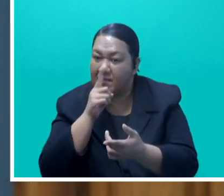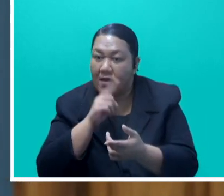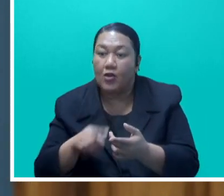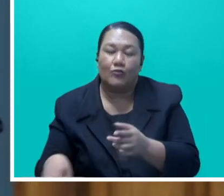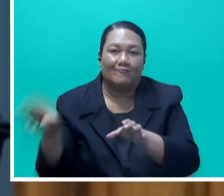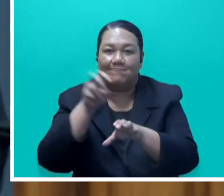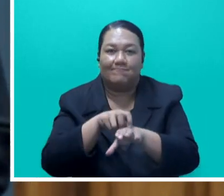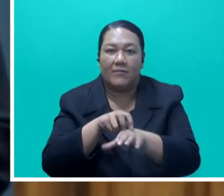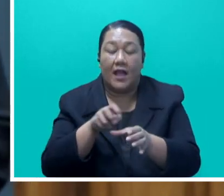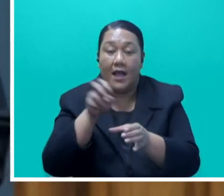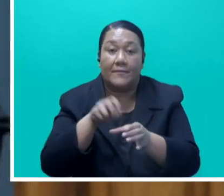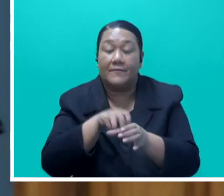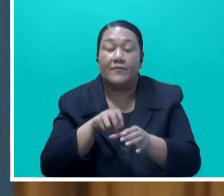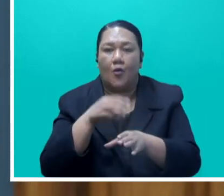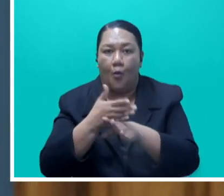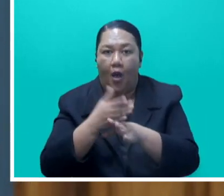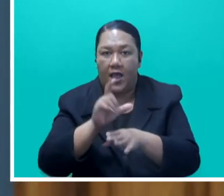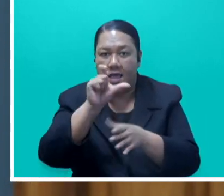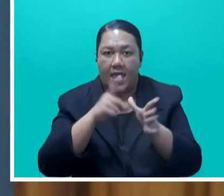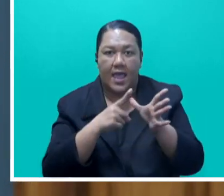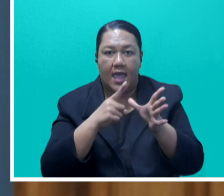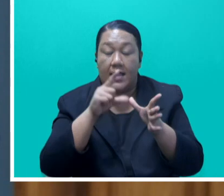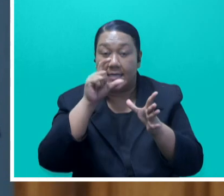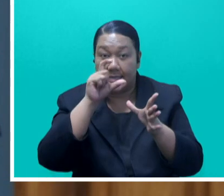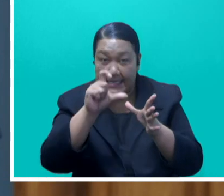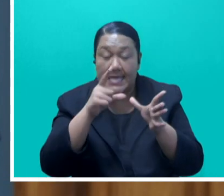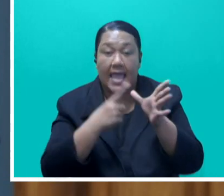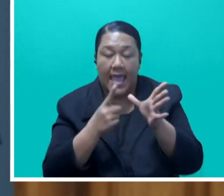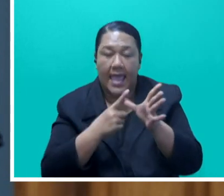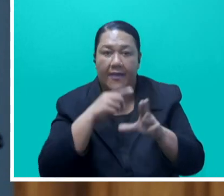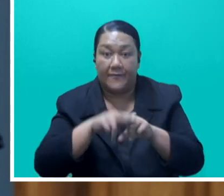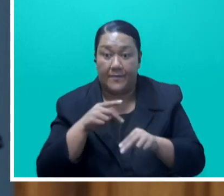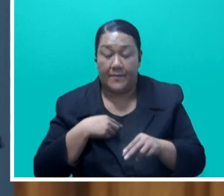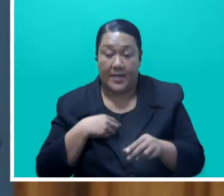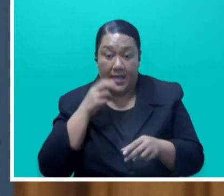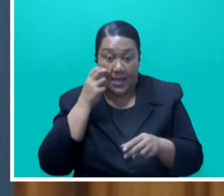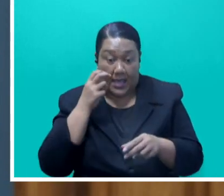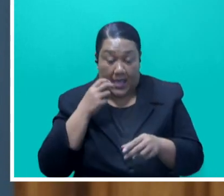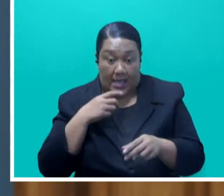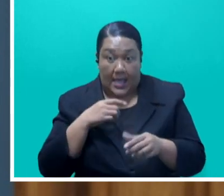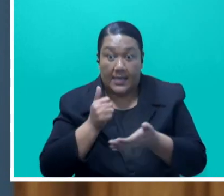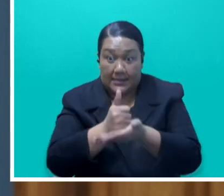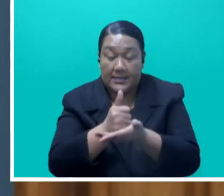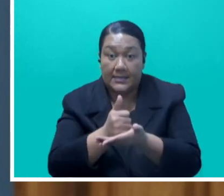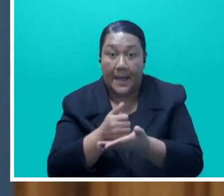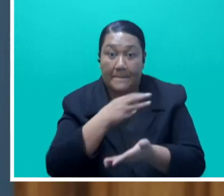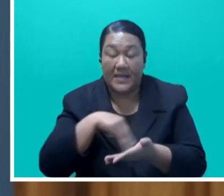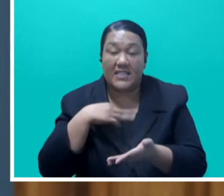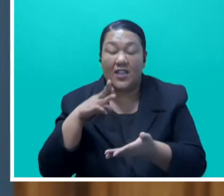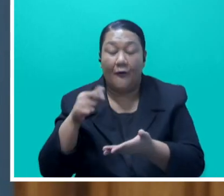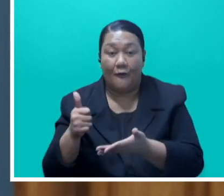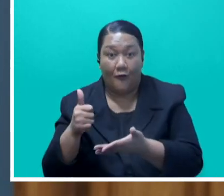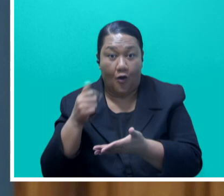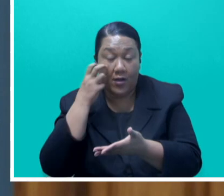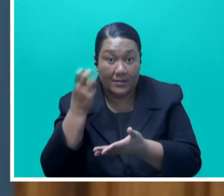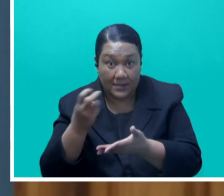Mr. Speaker, sir, my job now as Assistant Minister for Tourism and Civil Aviation is to help nurture these critical sectors,